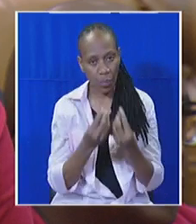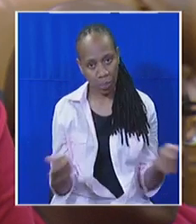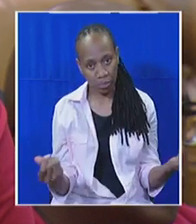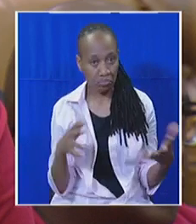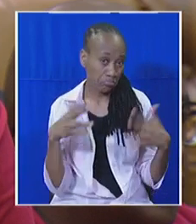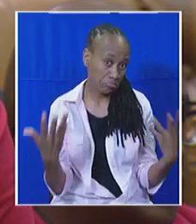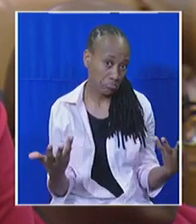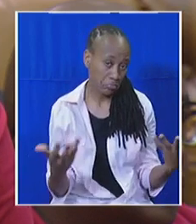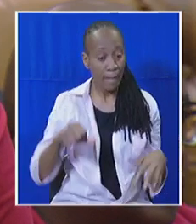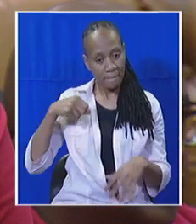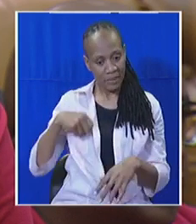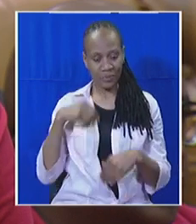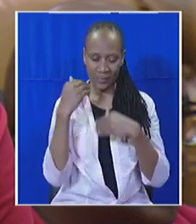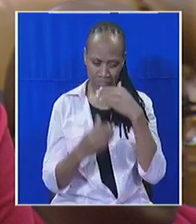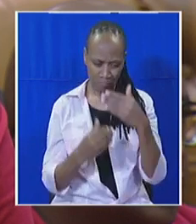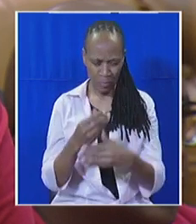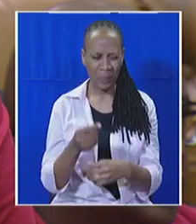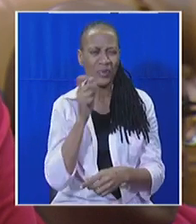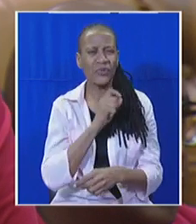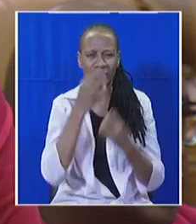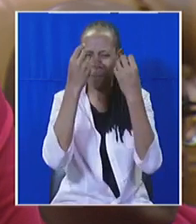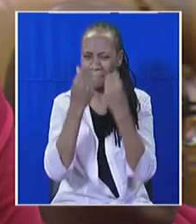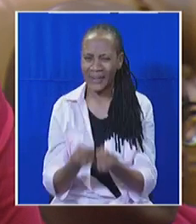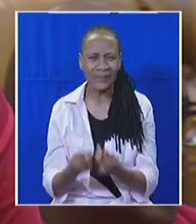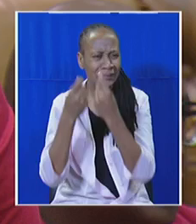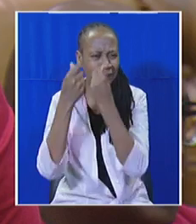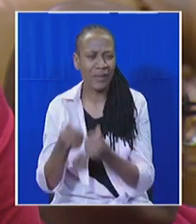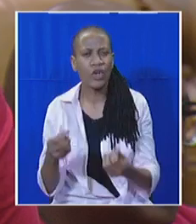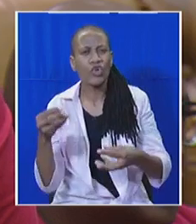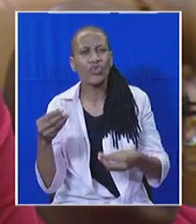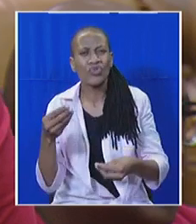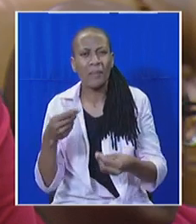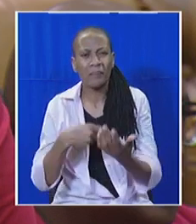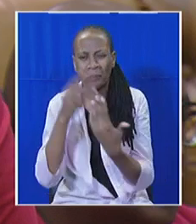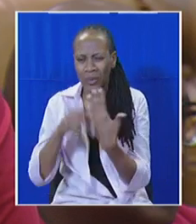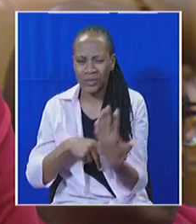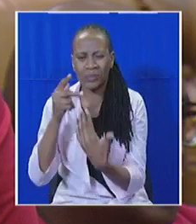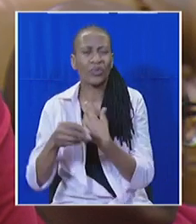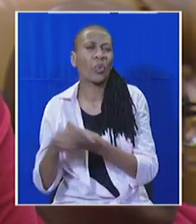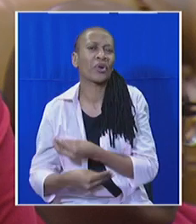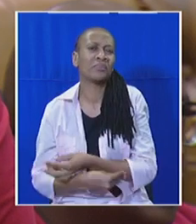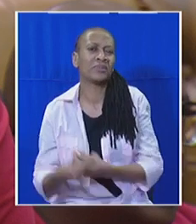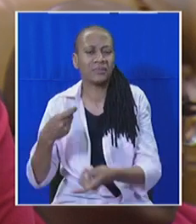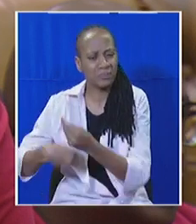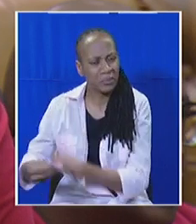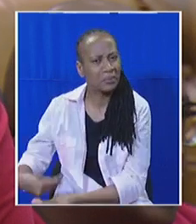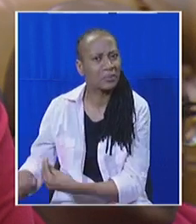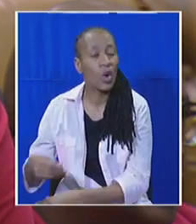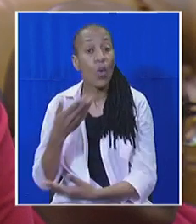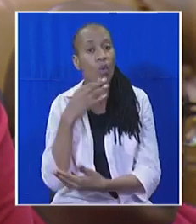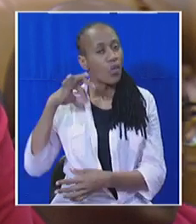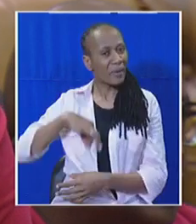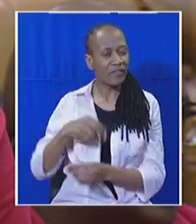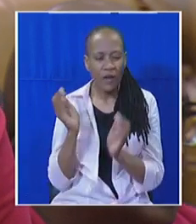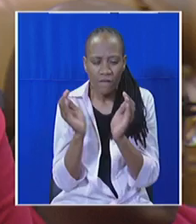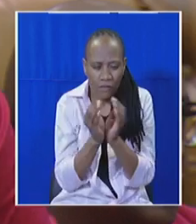the municipality continues to spend millions on corrupt procurement practices which benefits only a tiny minority